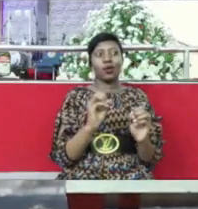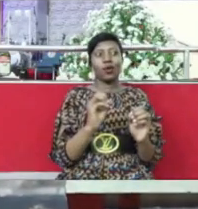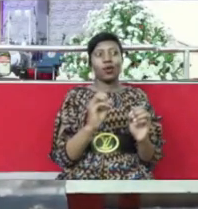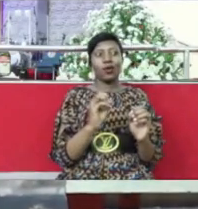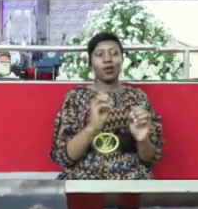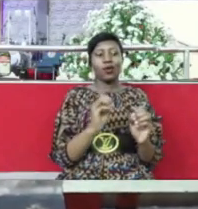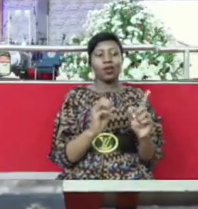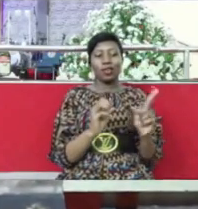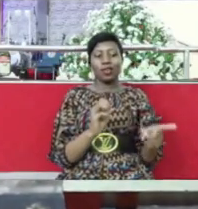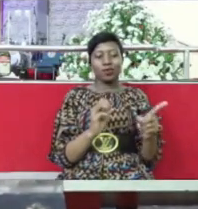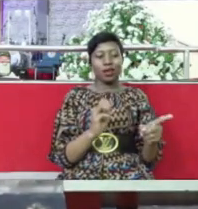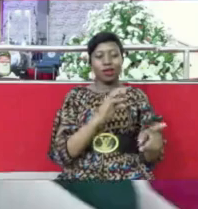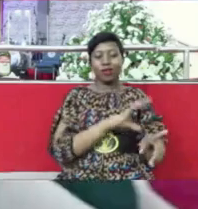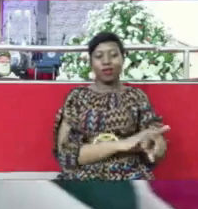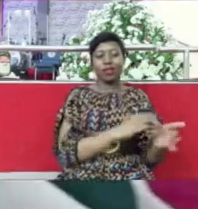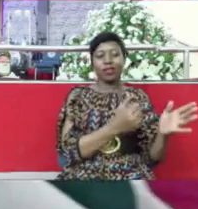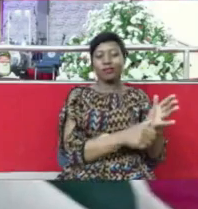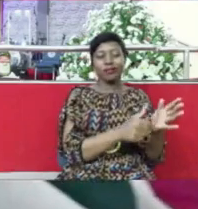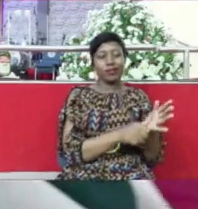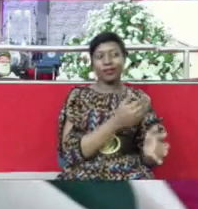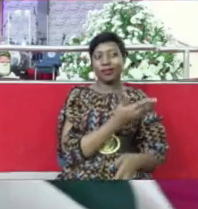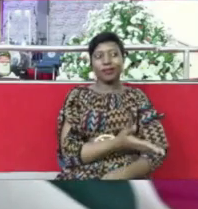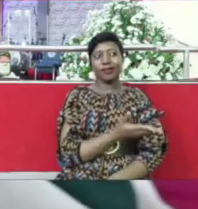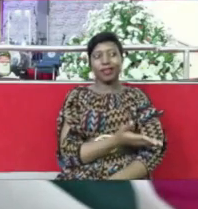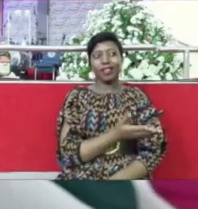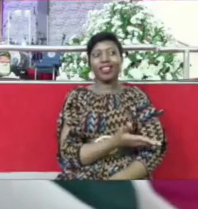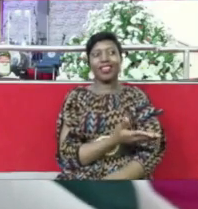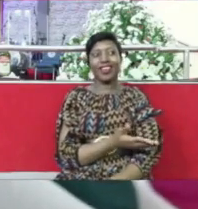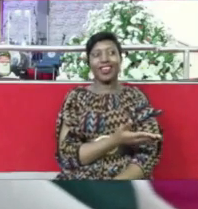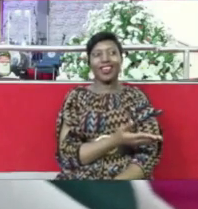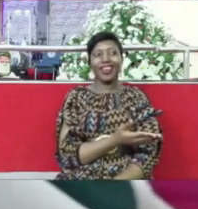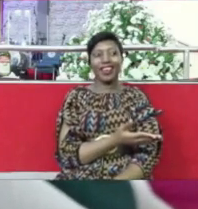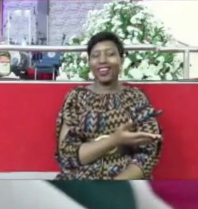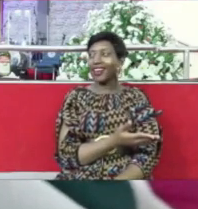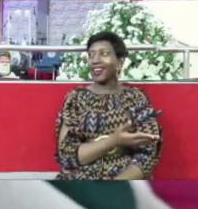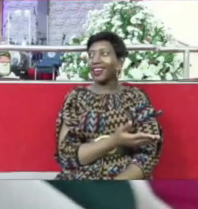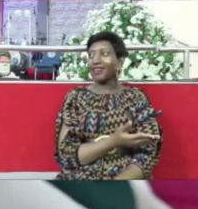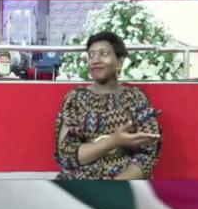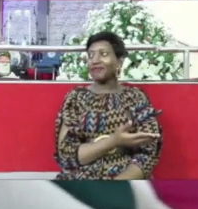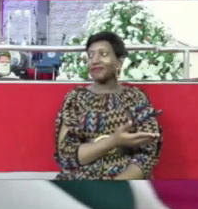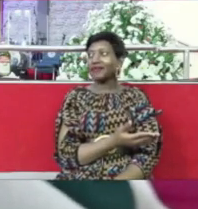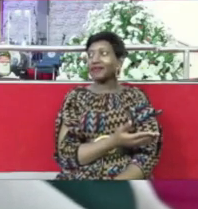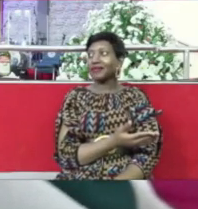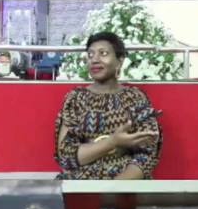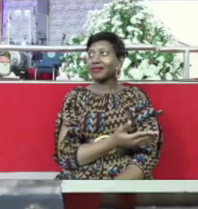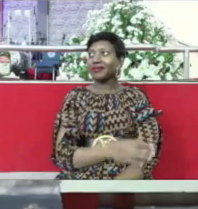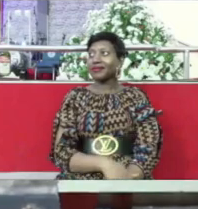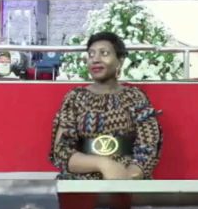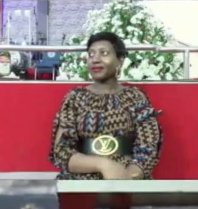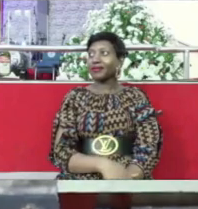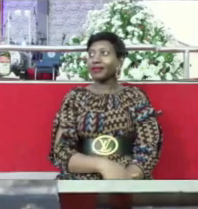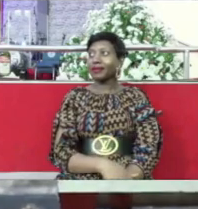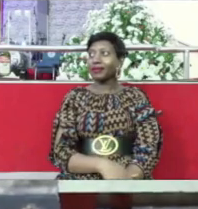nini? Na haina vumbi. Kwa sababu vumbi hauionagi na macho. You can't see that. That's why we dust, isn't it? Mm. So, those